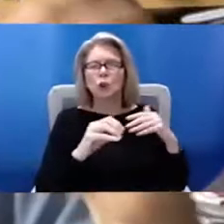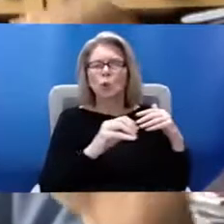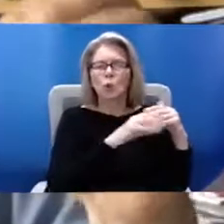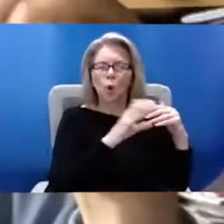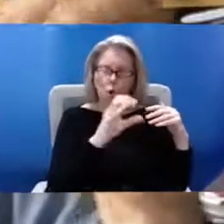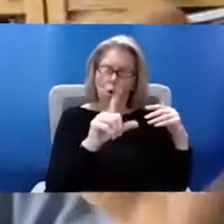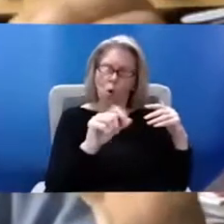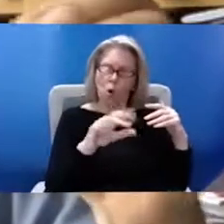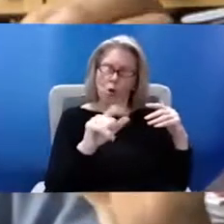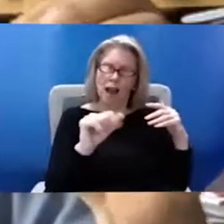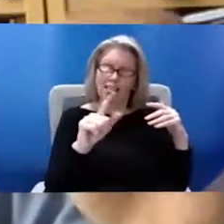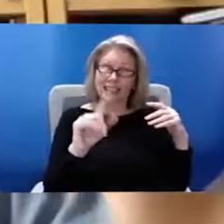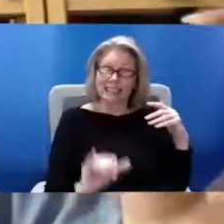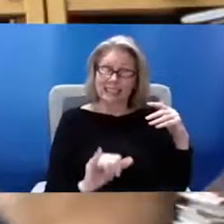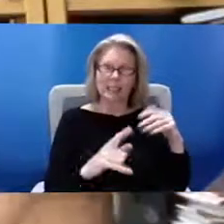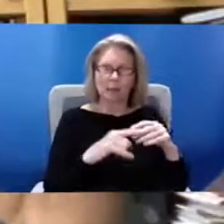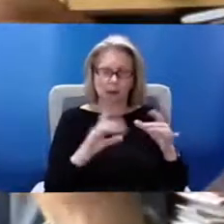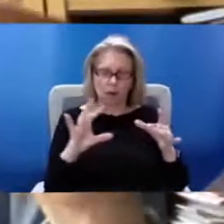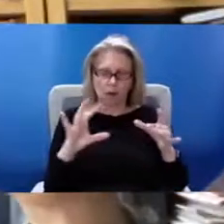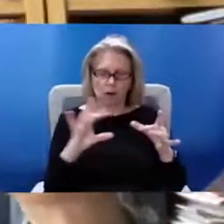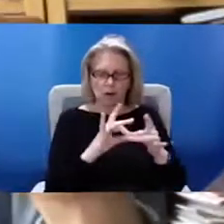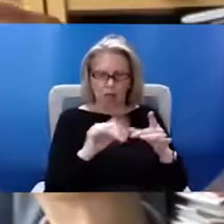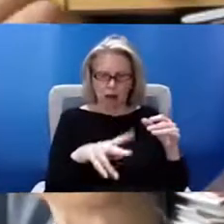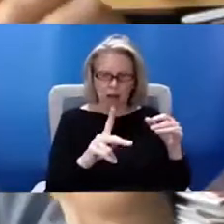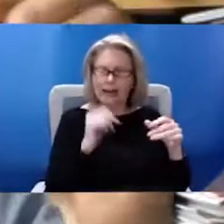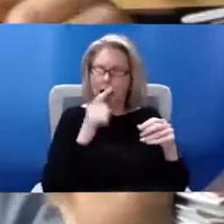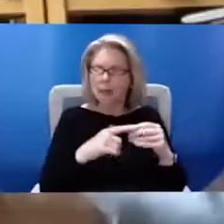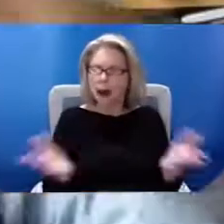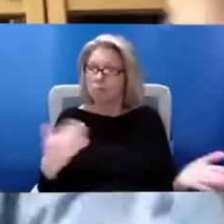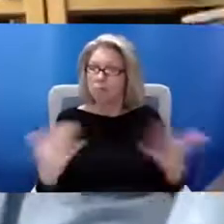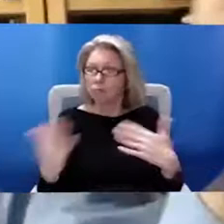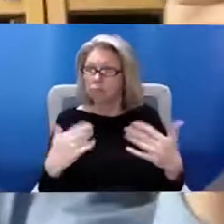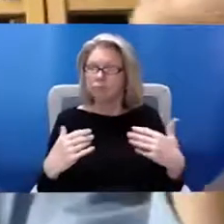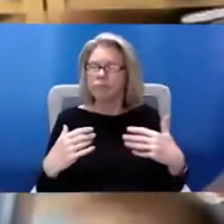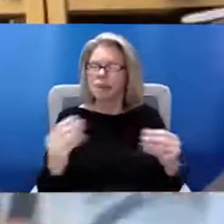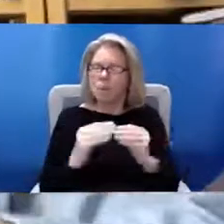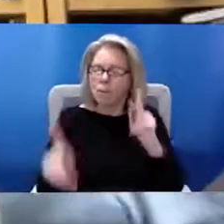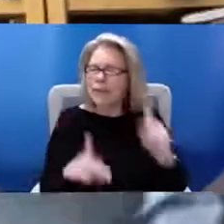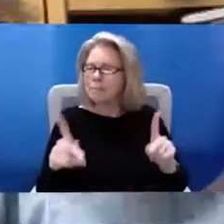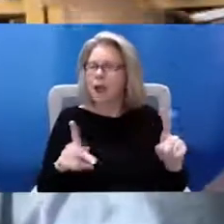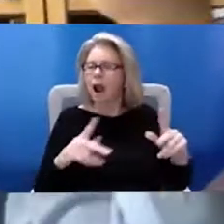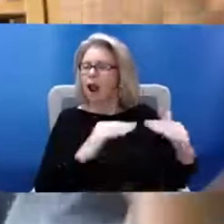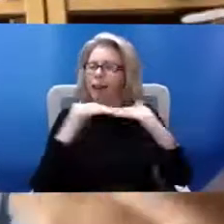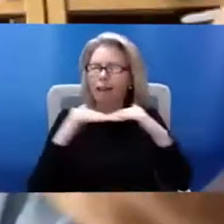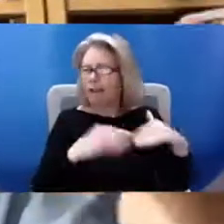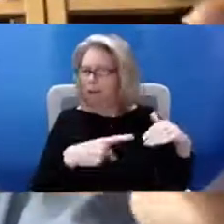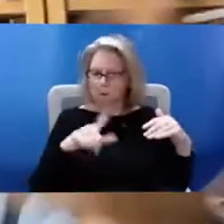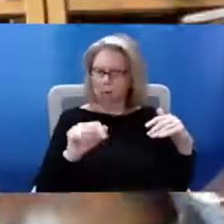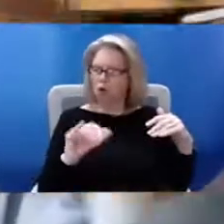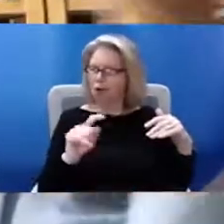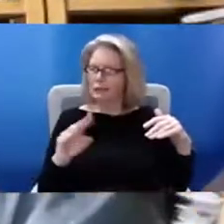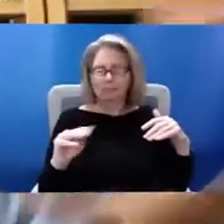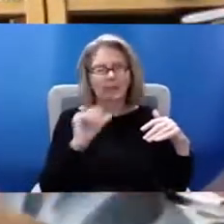colonial critique and the coloniality is about delinking. It's not about pluralizing modernity or creating a